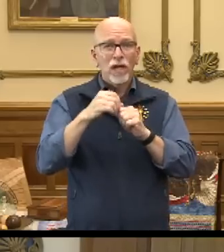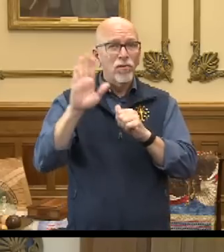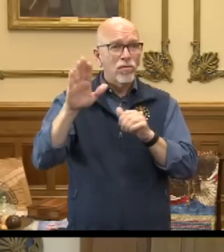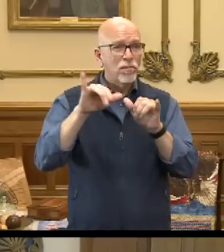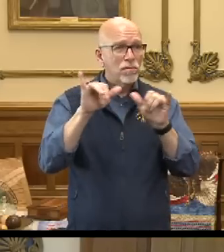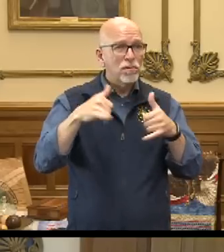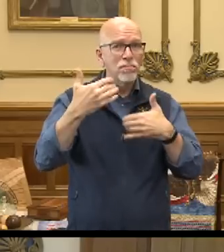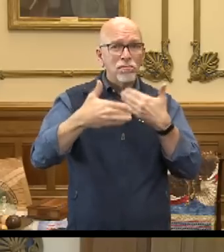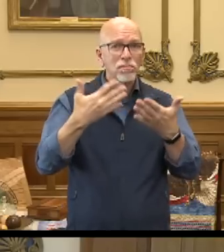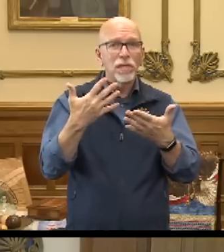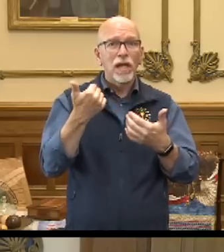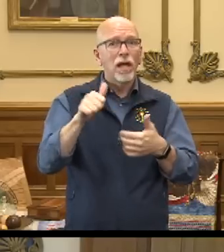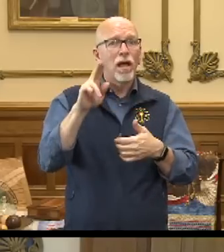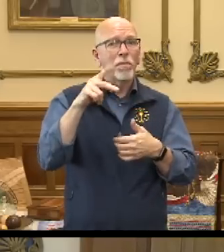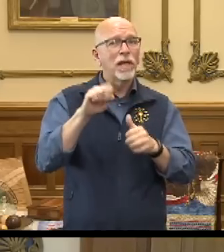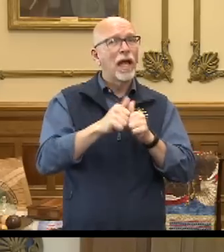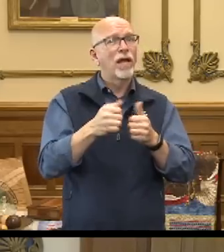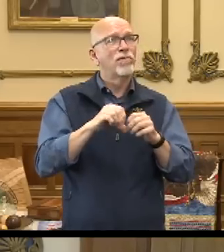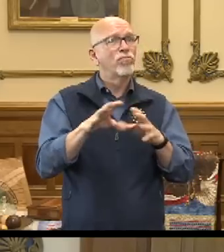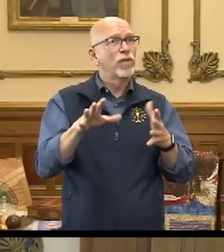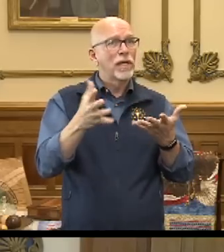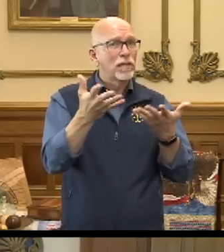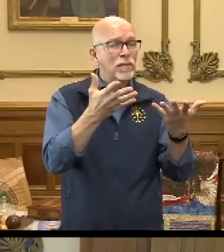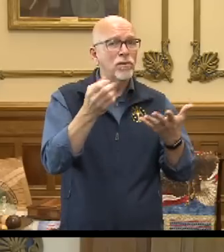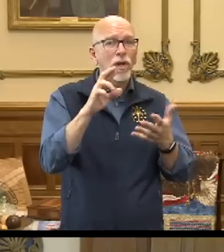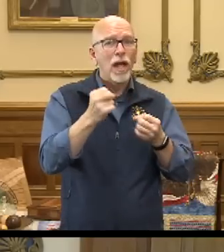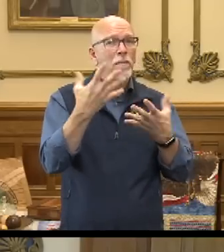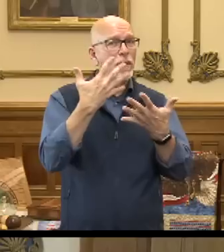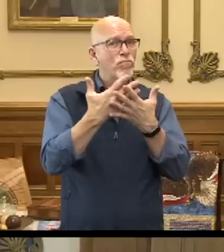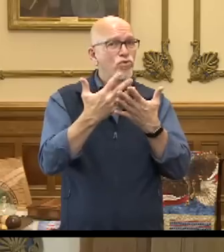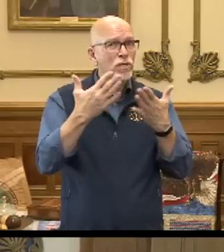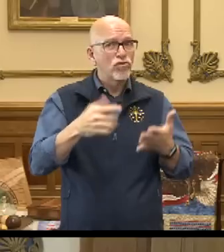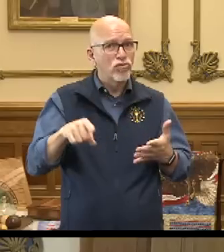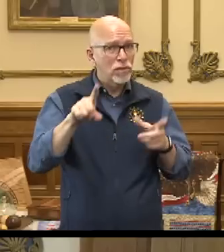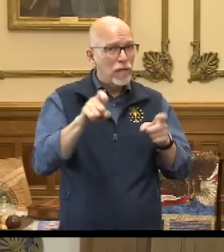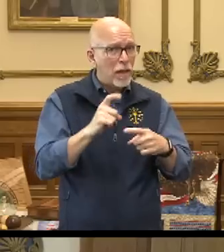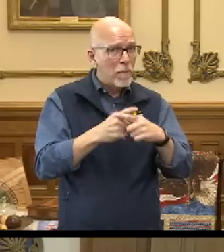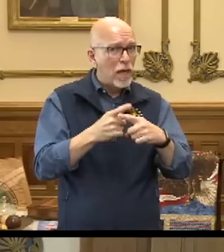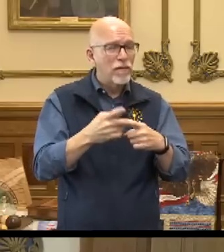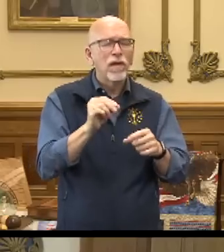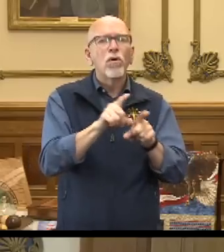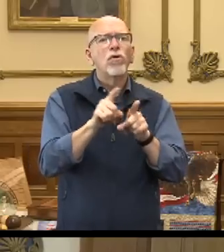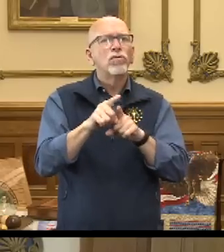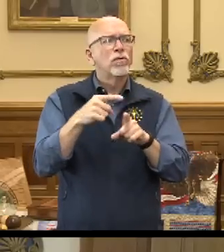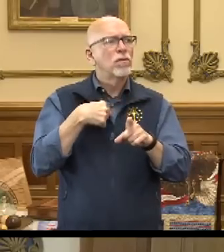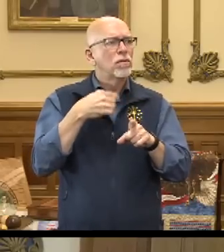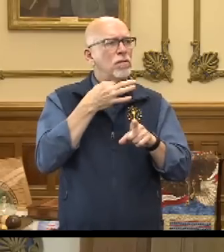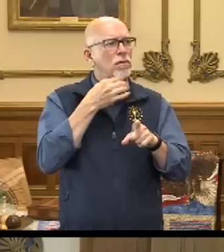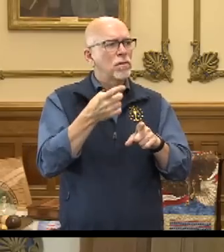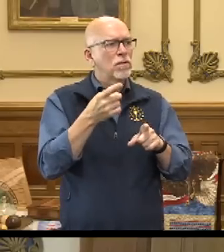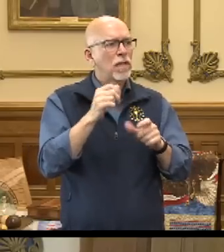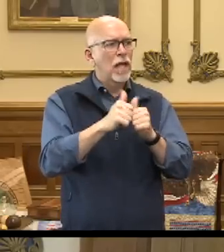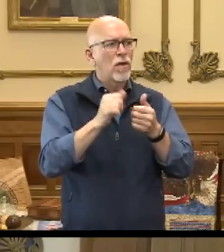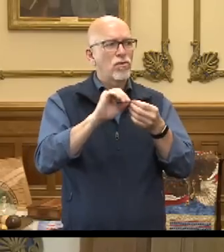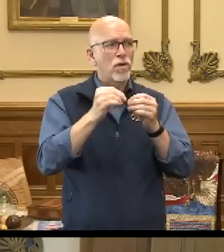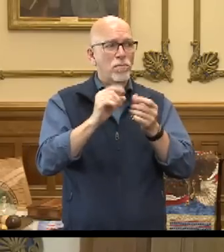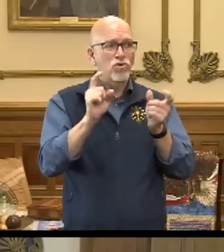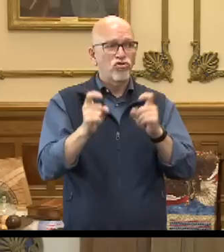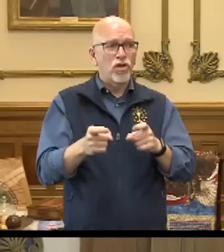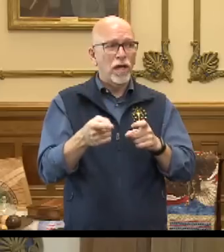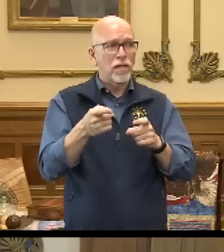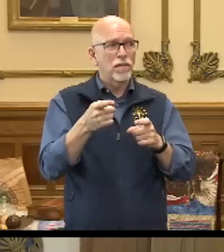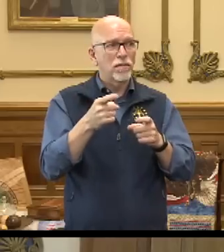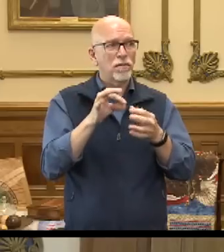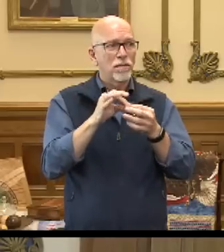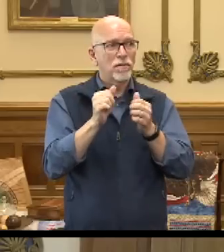there an update on how the spread is doing or how many inmates have tested positive? And I was also wondering how those numbers are taken into consideration